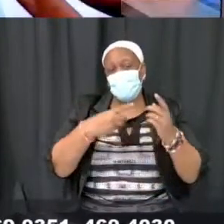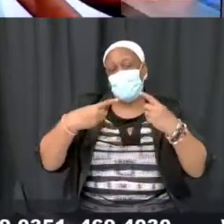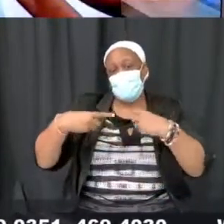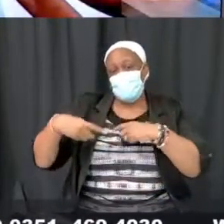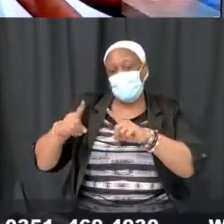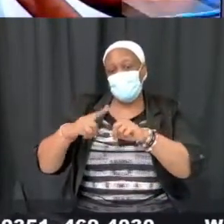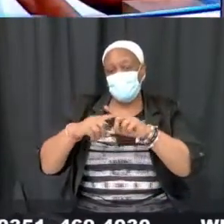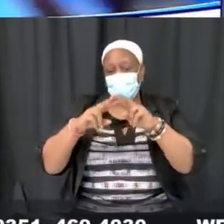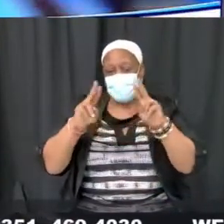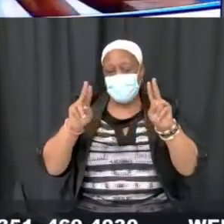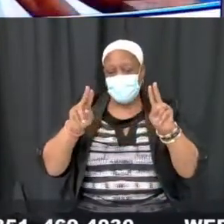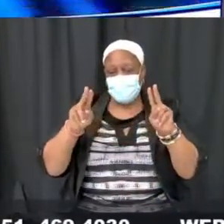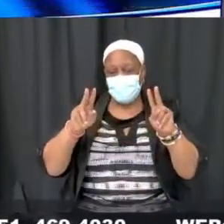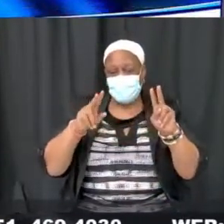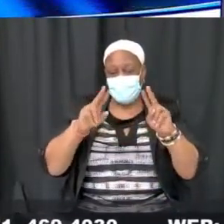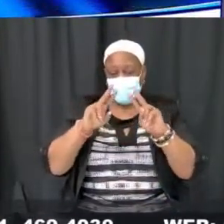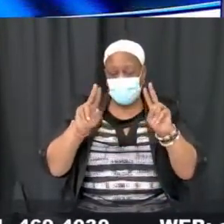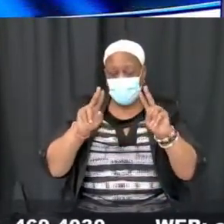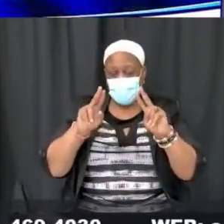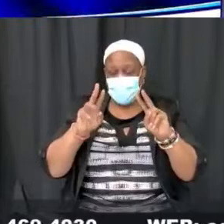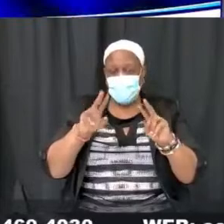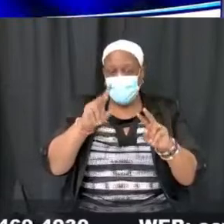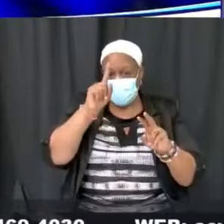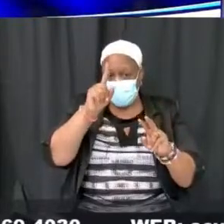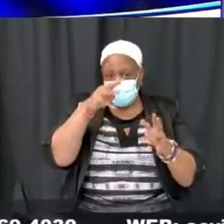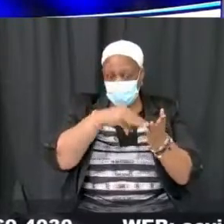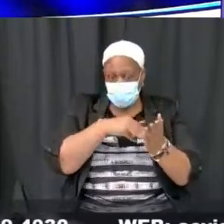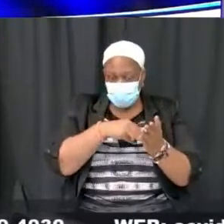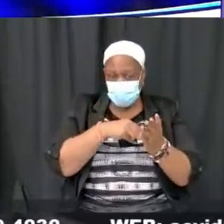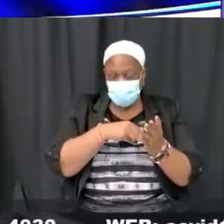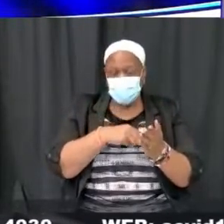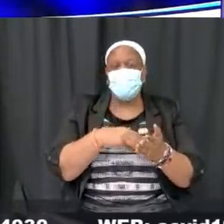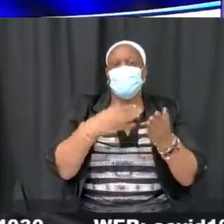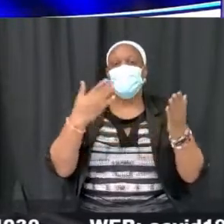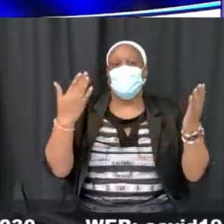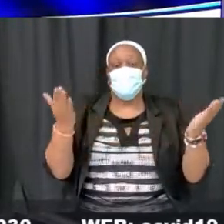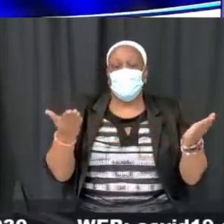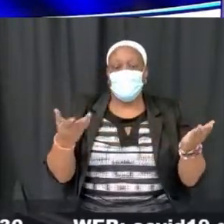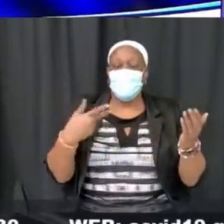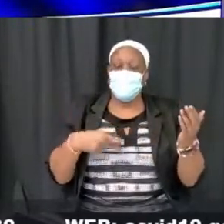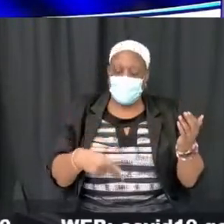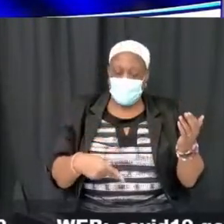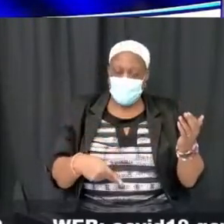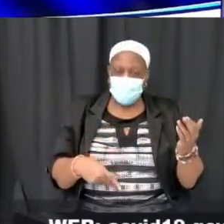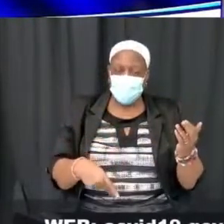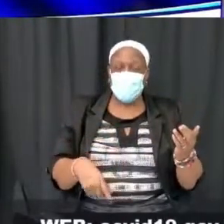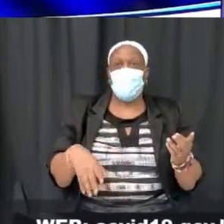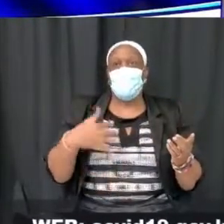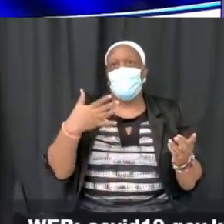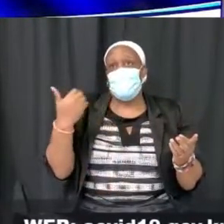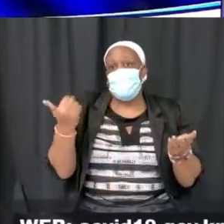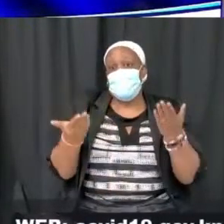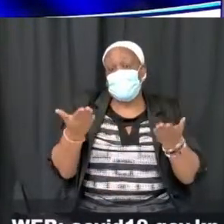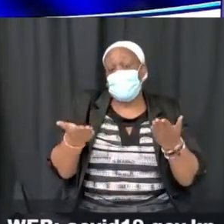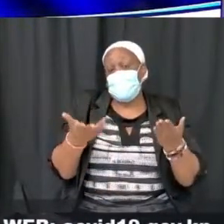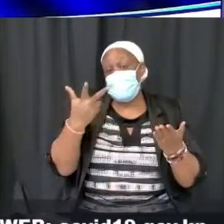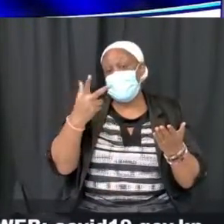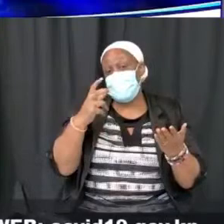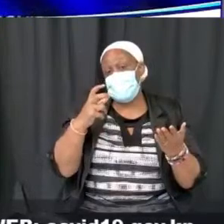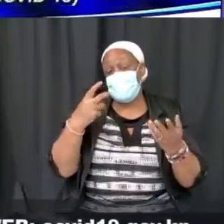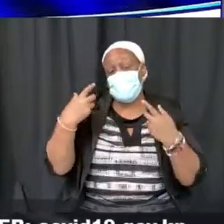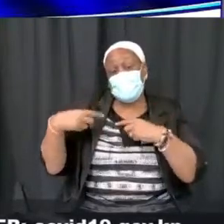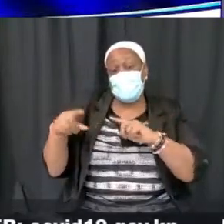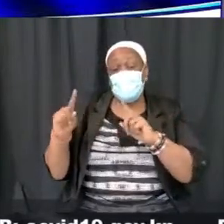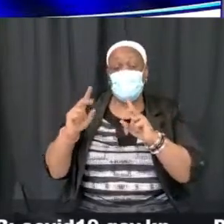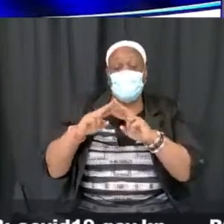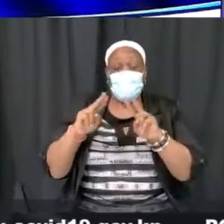are prepared and ready for distribution, the NEMA district teams would have been the ones to identify the persons who were